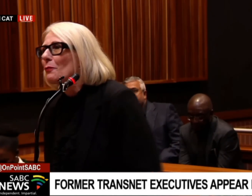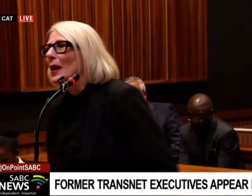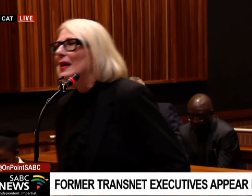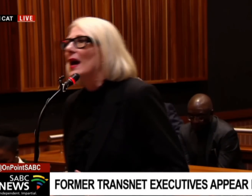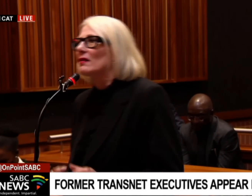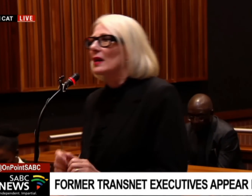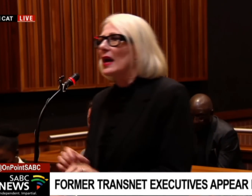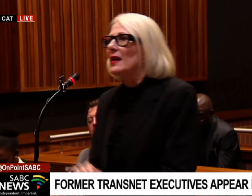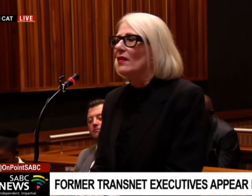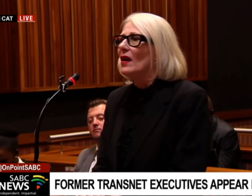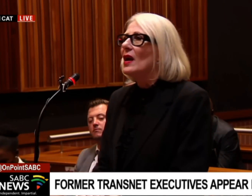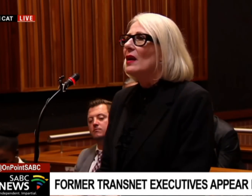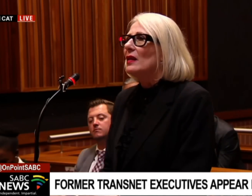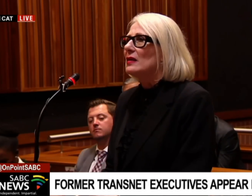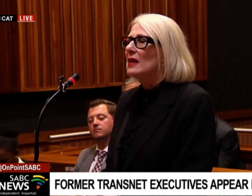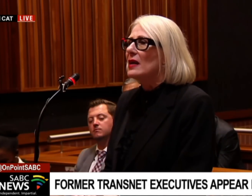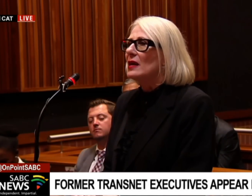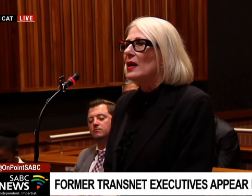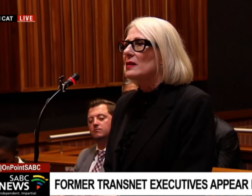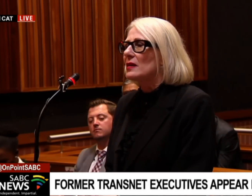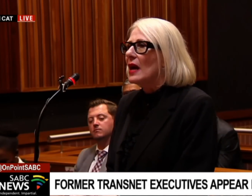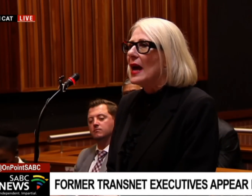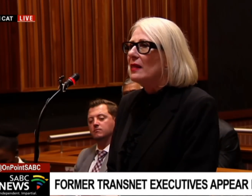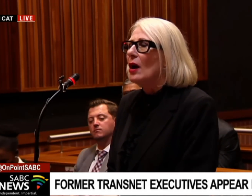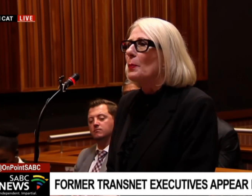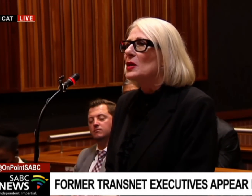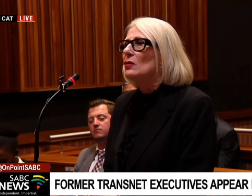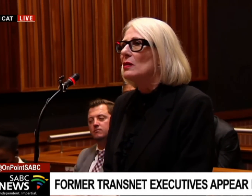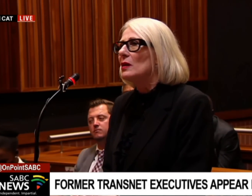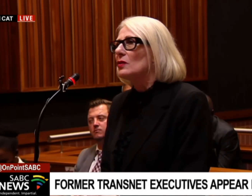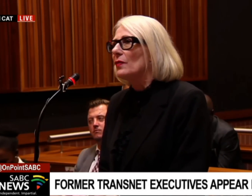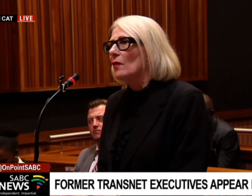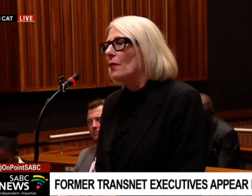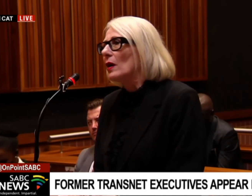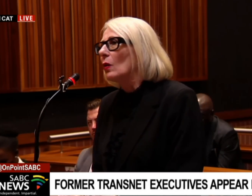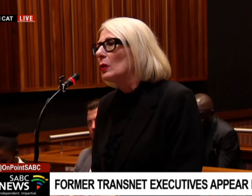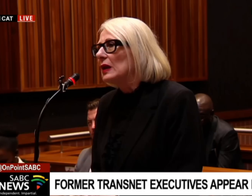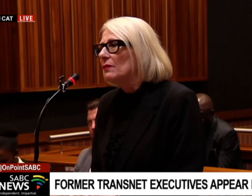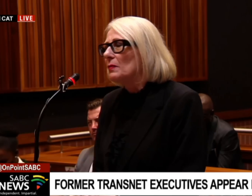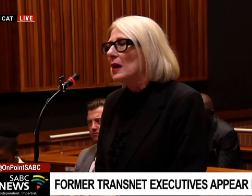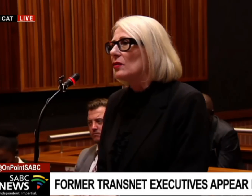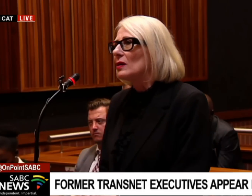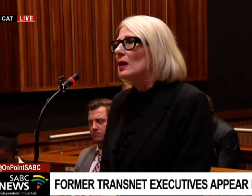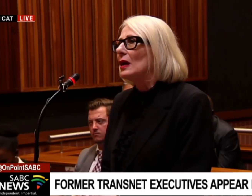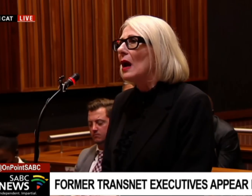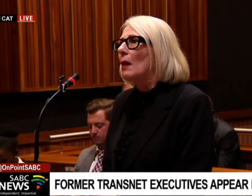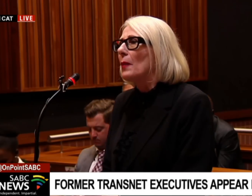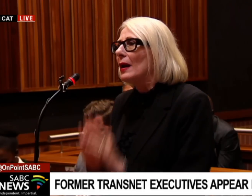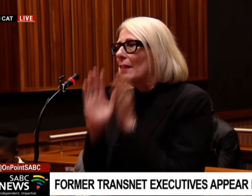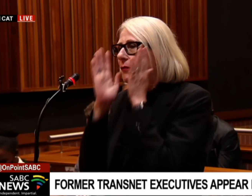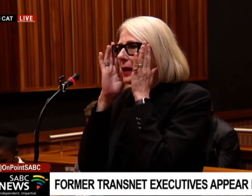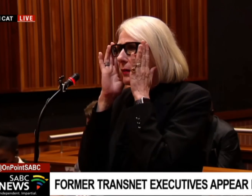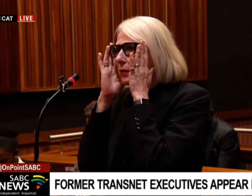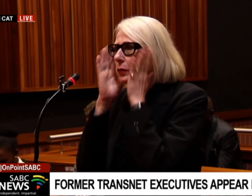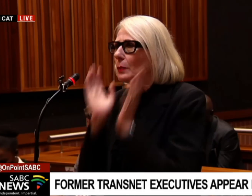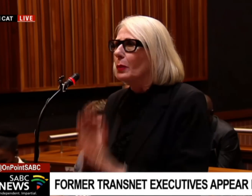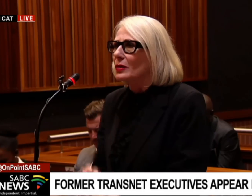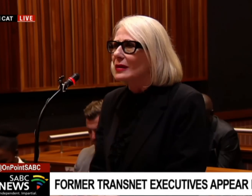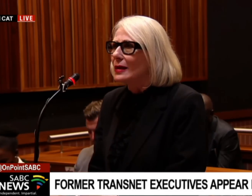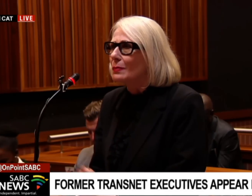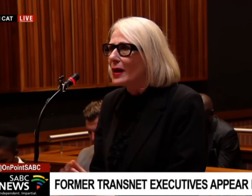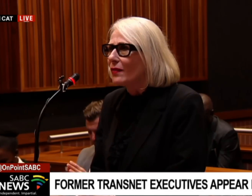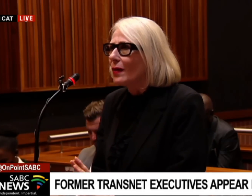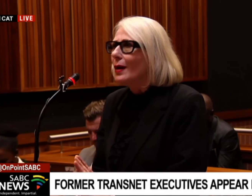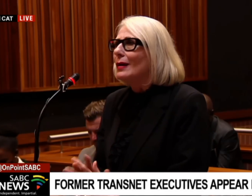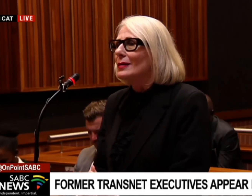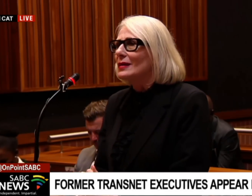that we have made out a case. The state has had the opportunity to verify all the information in our bail affidavit for the